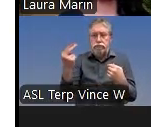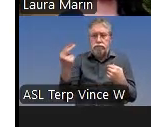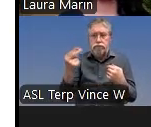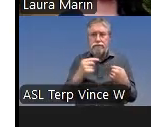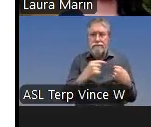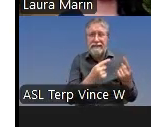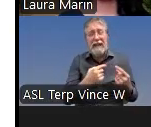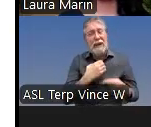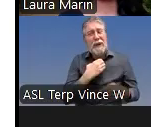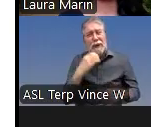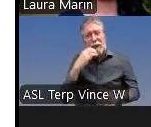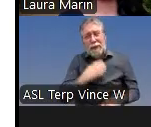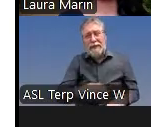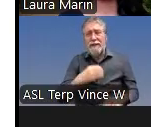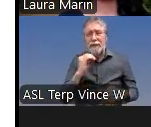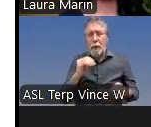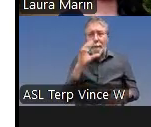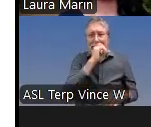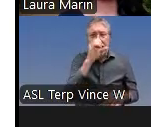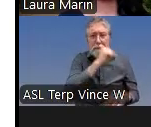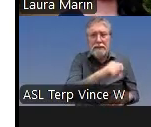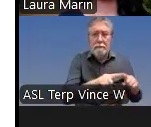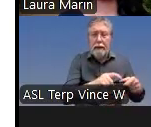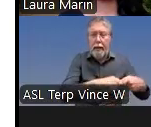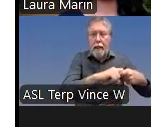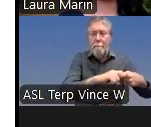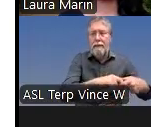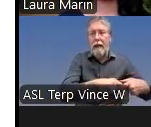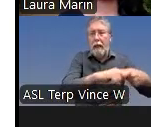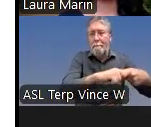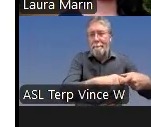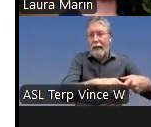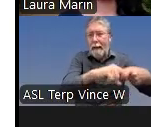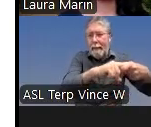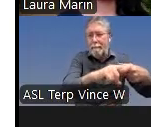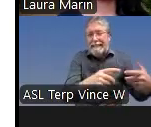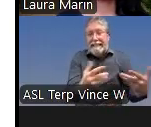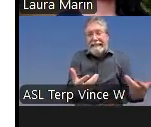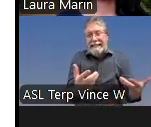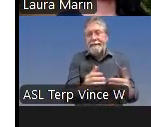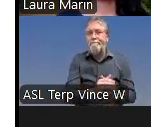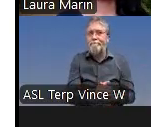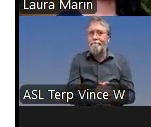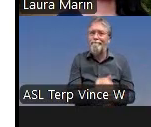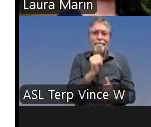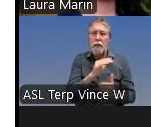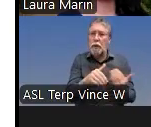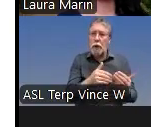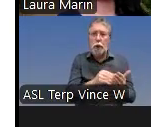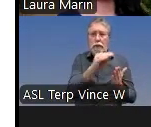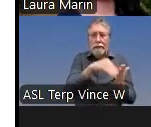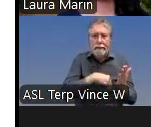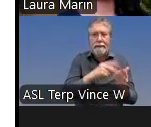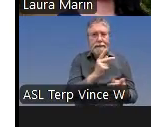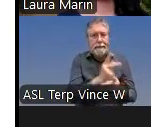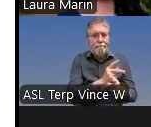more complete. Unfortunately, it's a little bit hit or miss. But moving